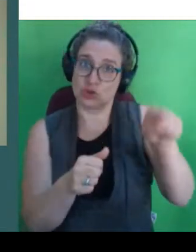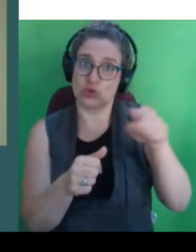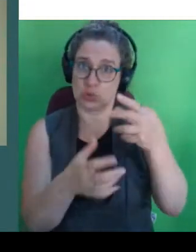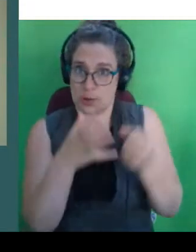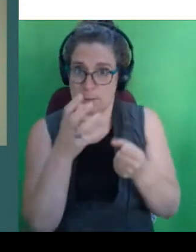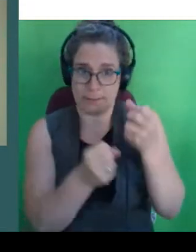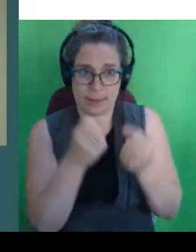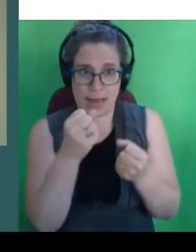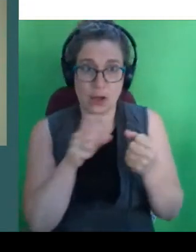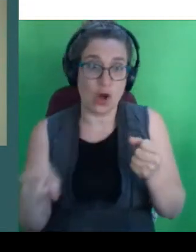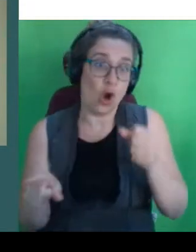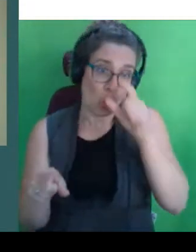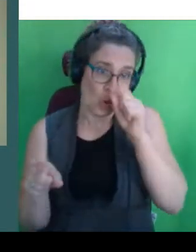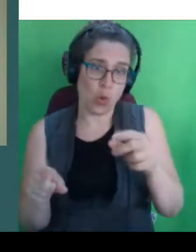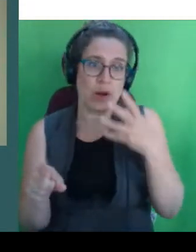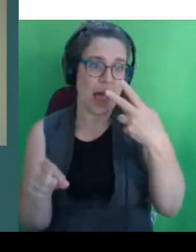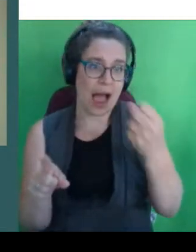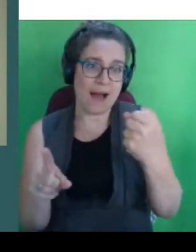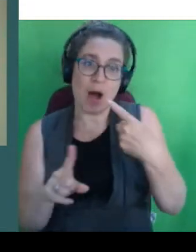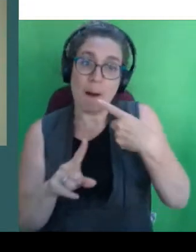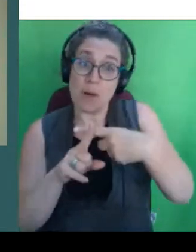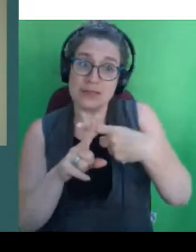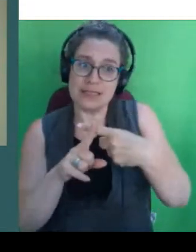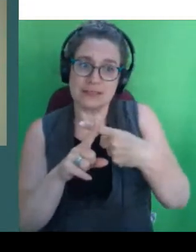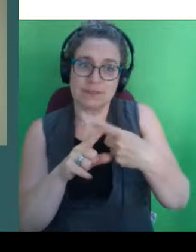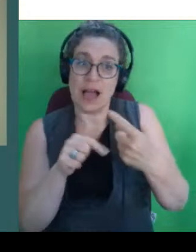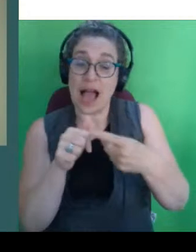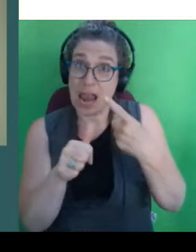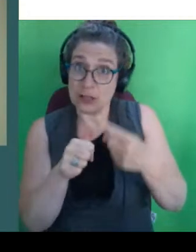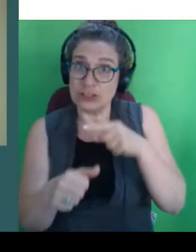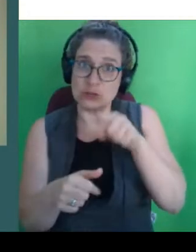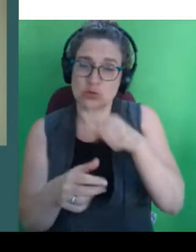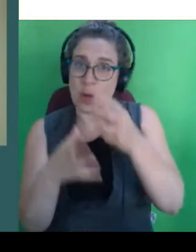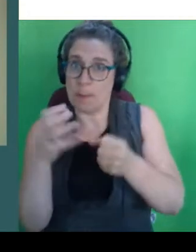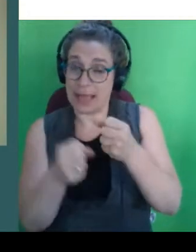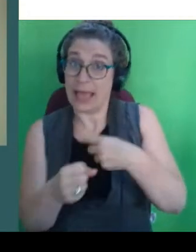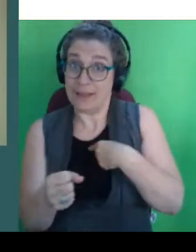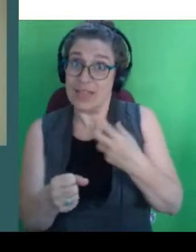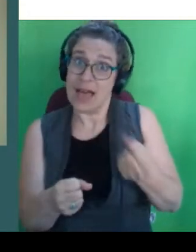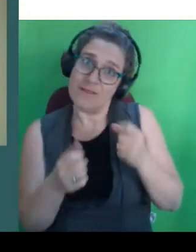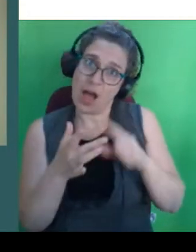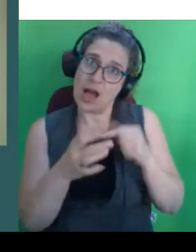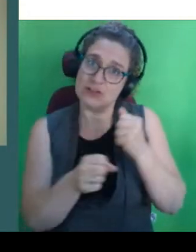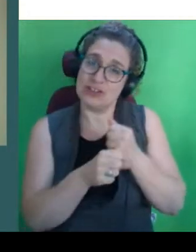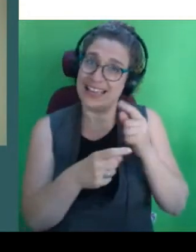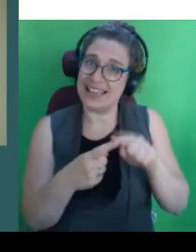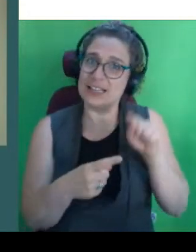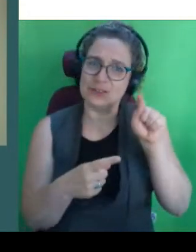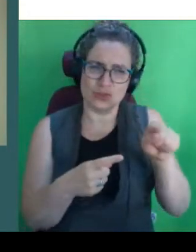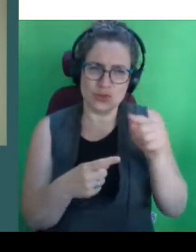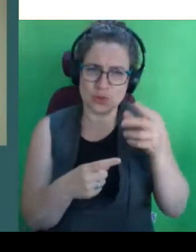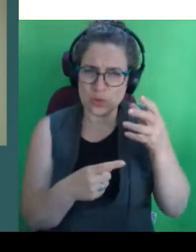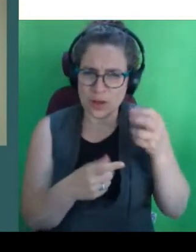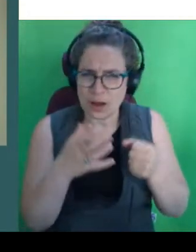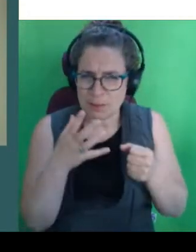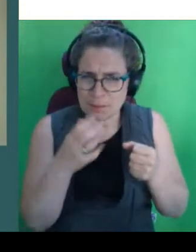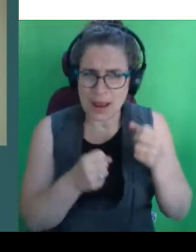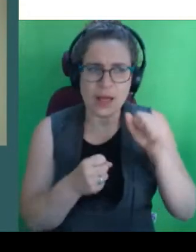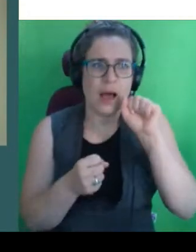positive allergy to milk if they have an IgE to milk, but their symptoms are